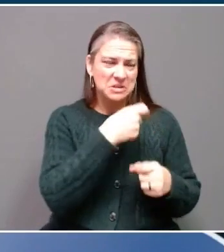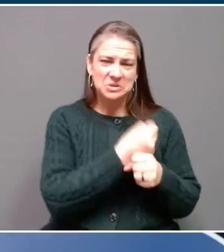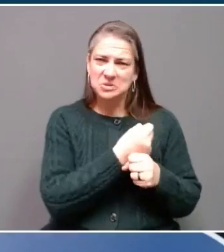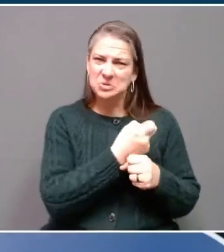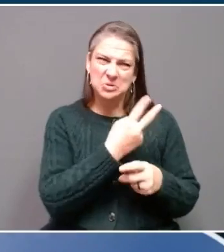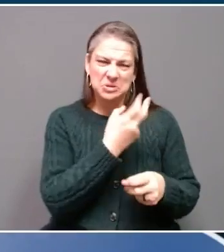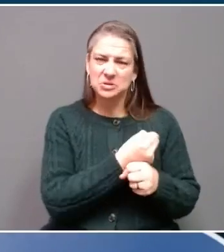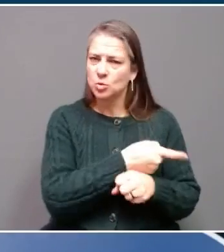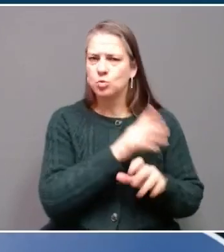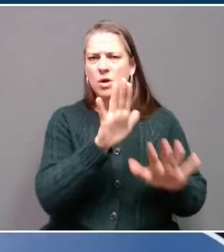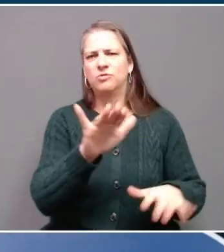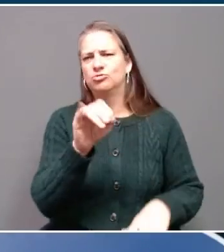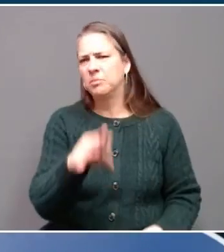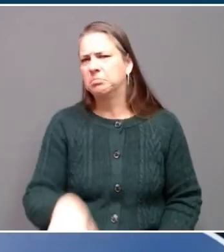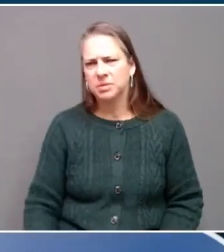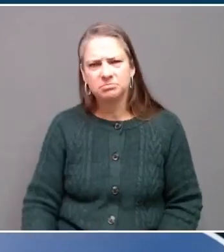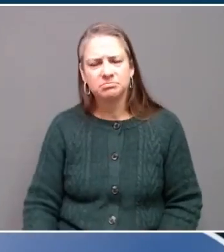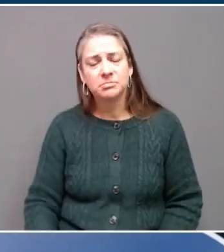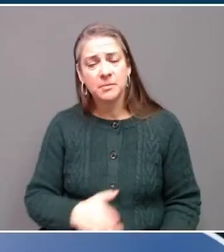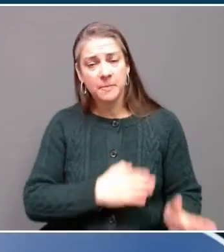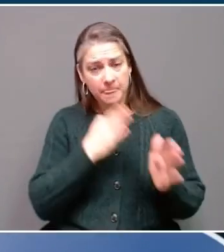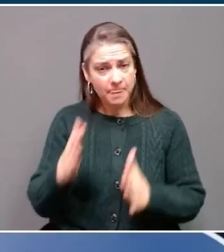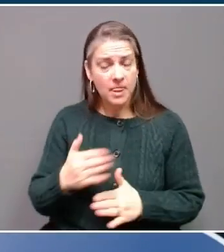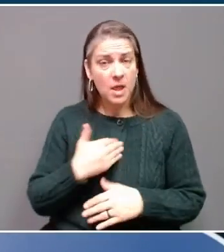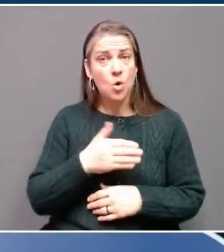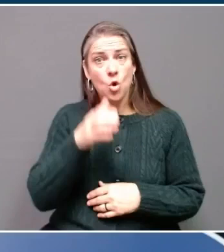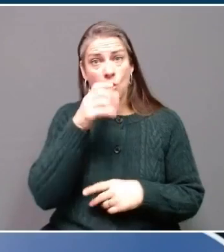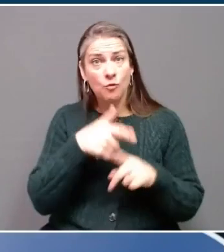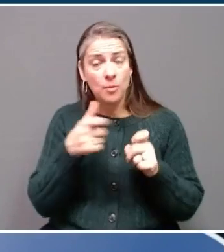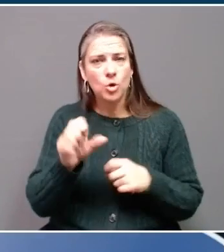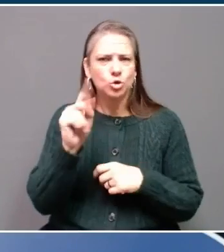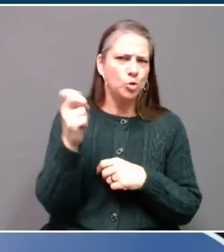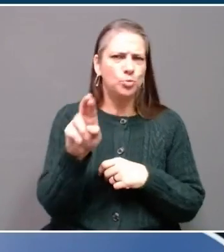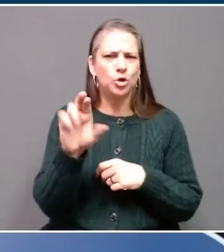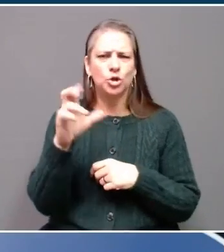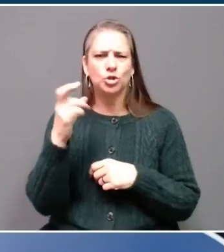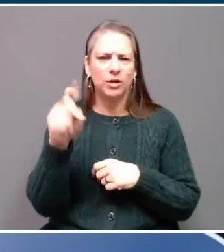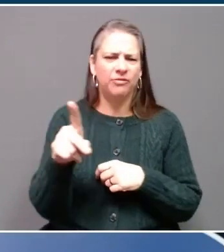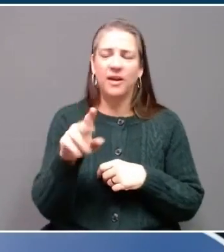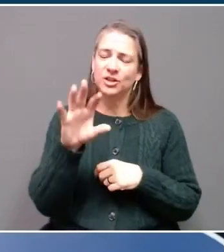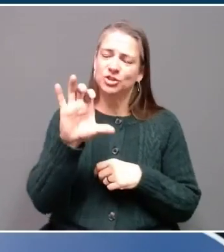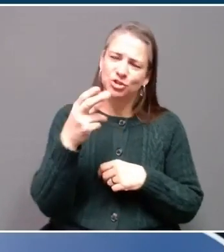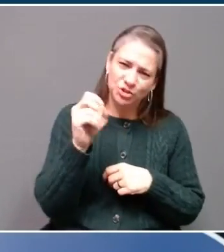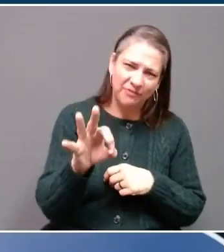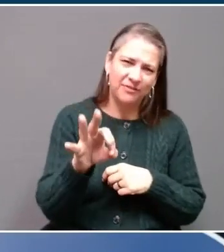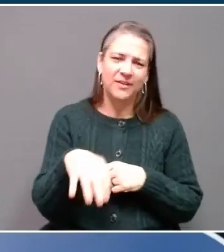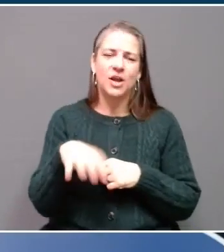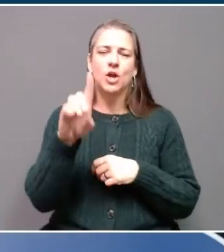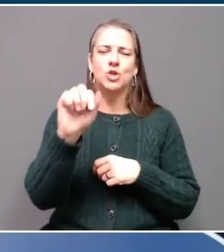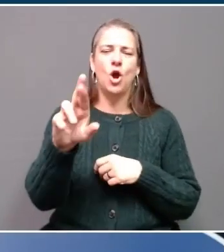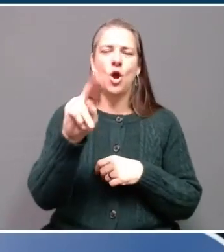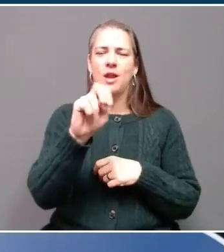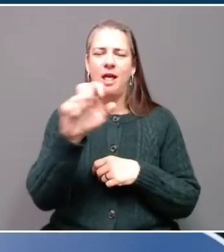incredible job. And then we were able to hear from Super Chef Darnell Ferguson, known by many just by Super Chef. I